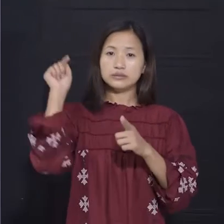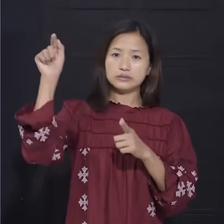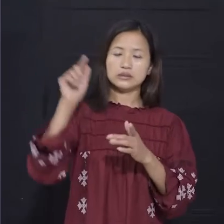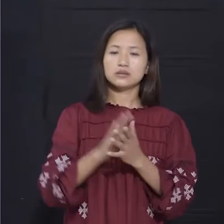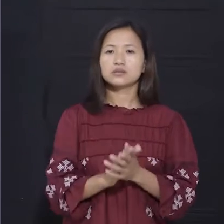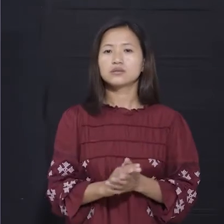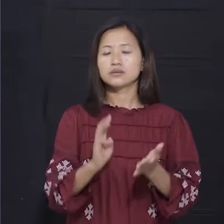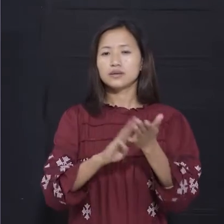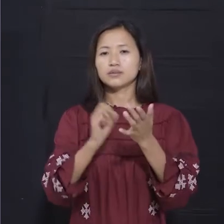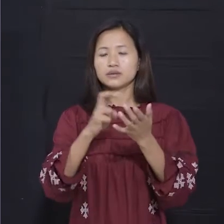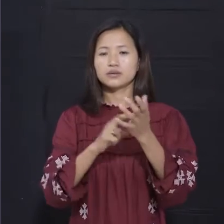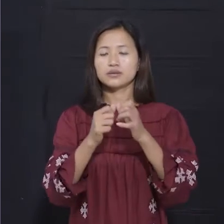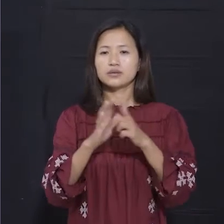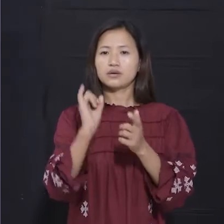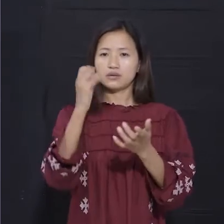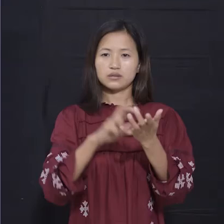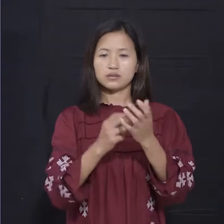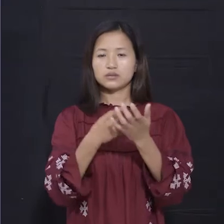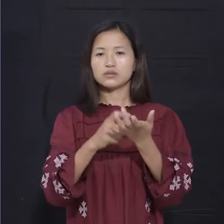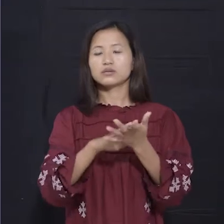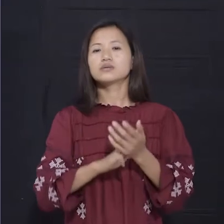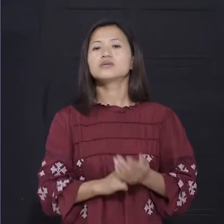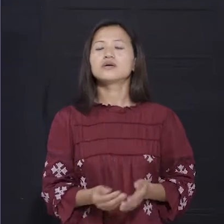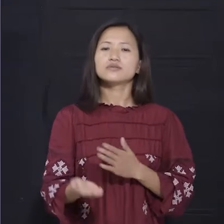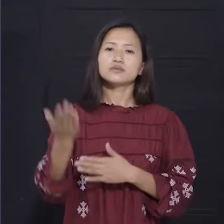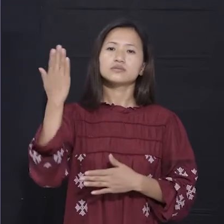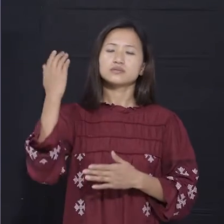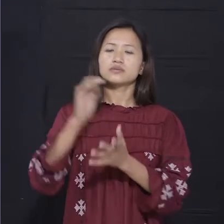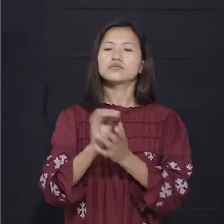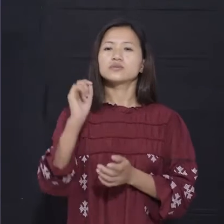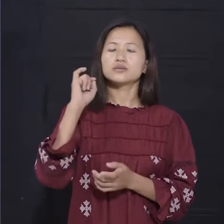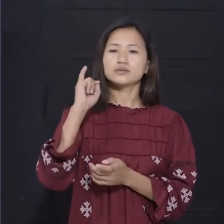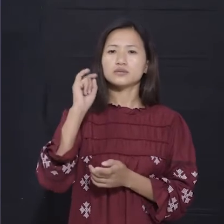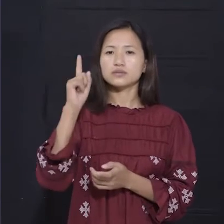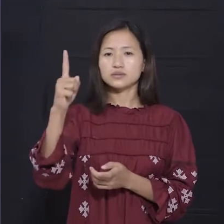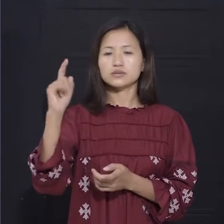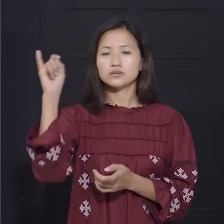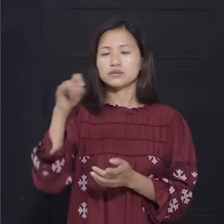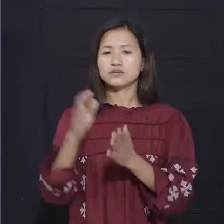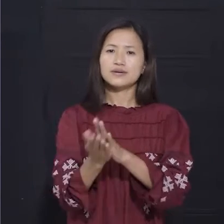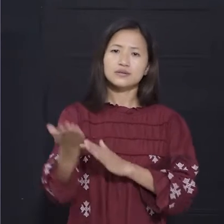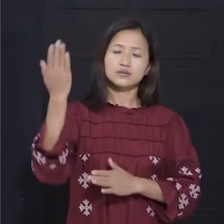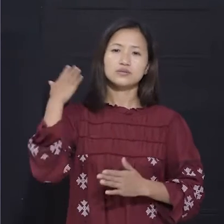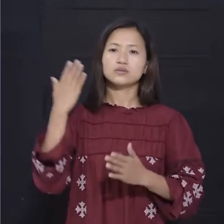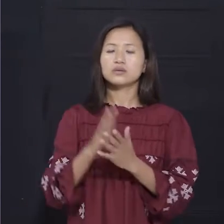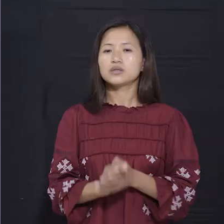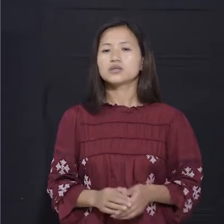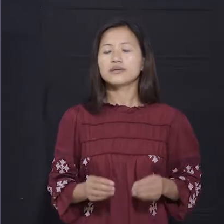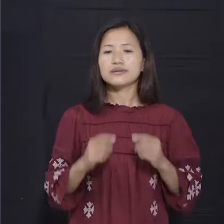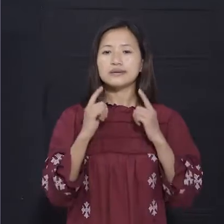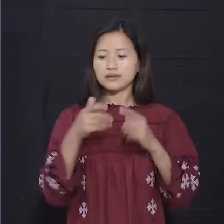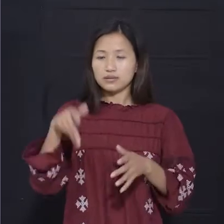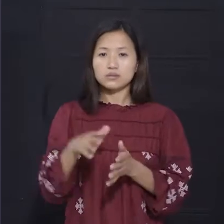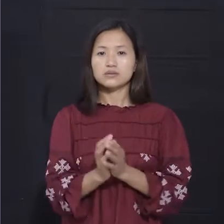iron pillar has been standing there for over 16 centuries, but it hasn't got rusted still. And that was a great advancement